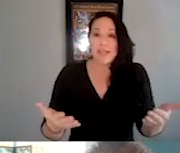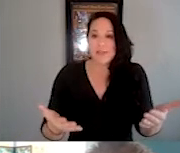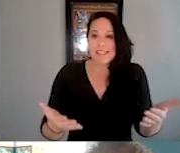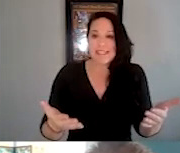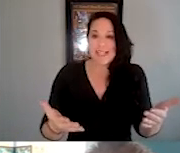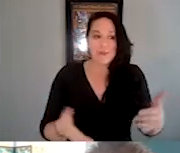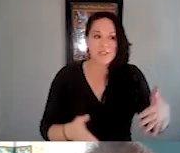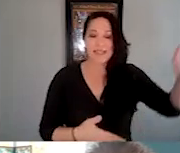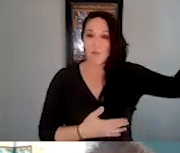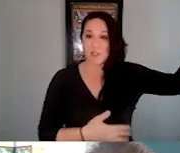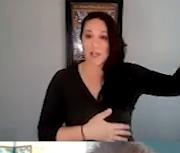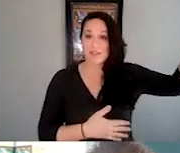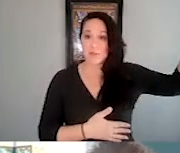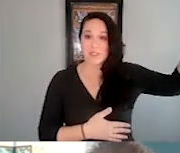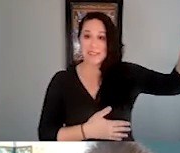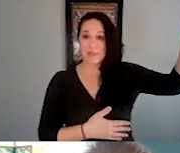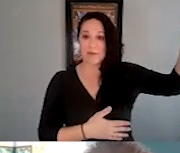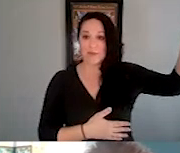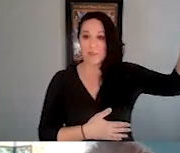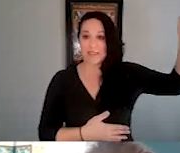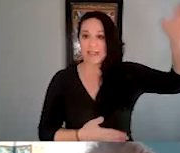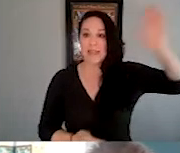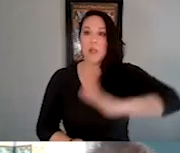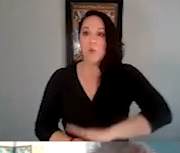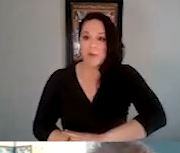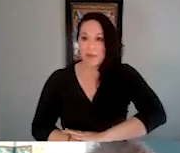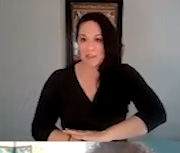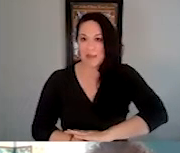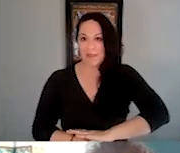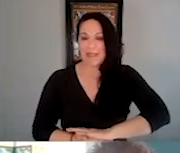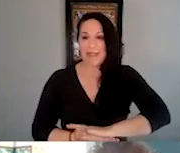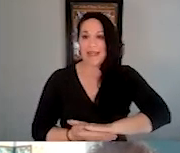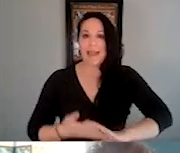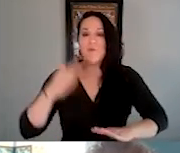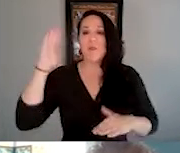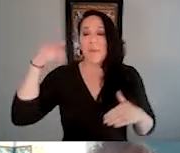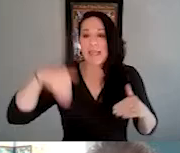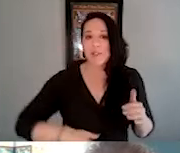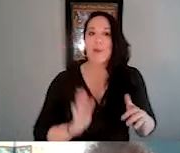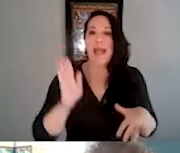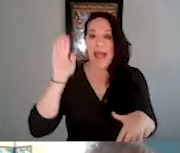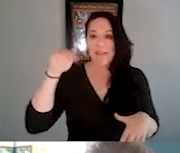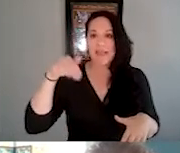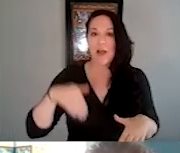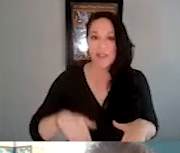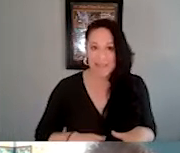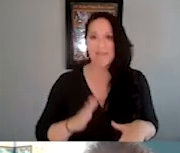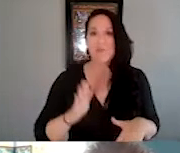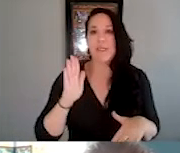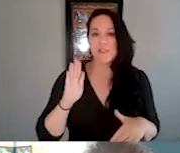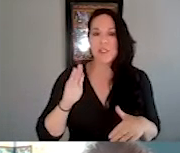sure we're communicating with the states next to us. Like I said, Wisconsin told Tennessee what they were doing with Delta-8, we were allowed to replicate it. And if we're making sure we're having